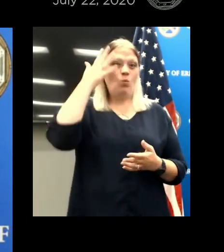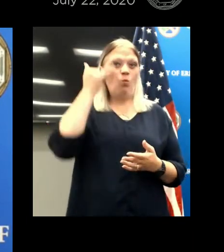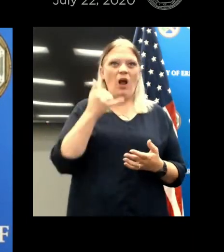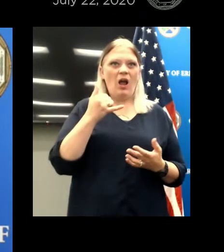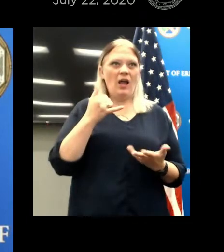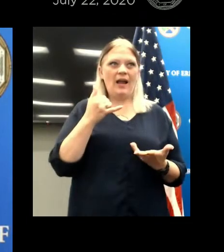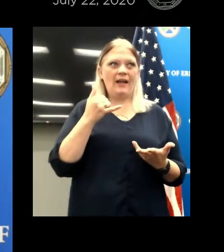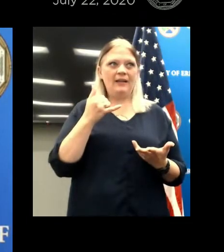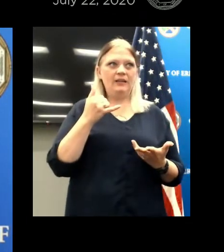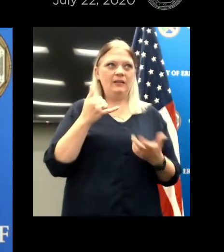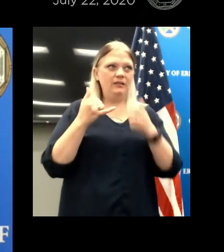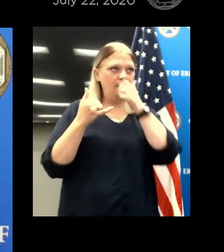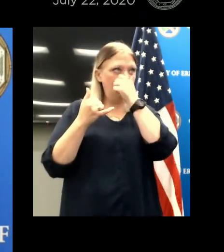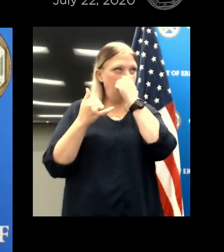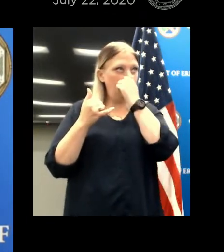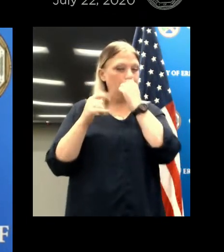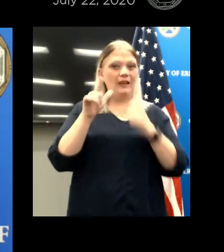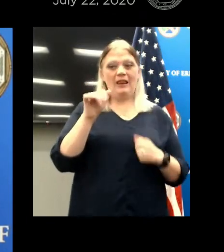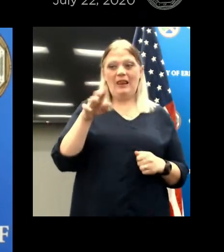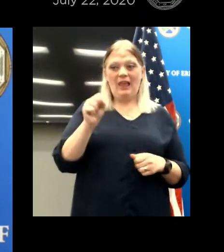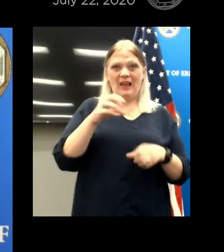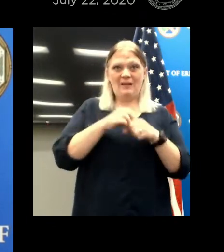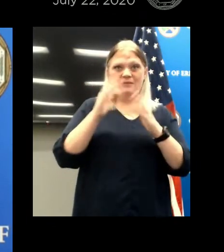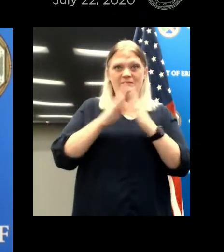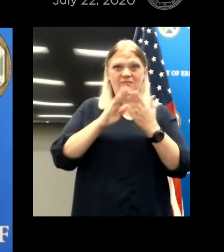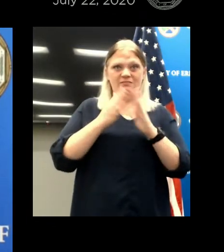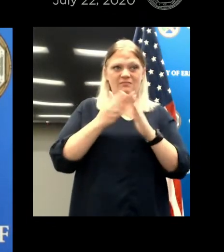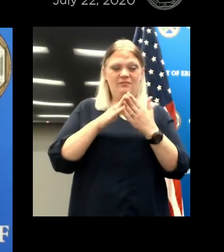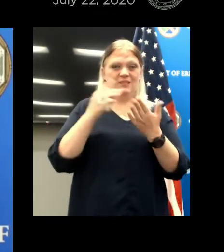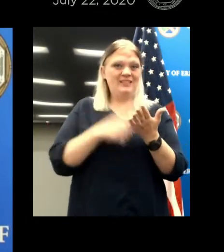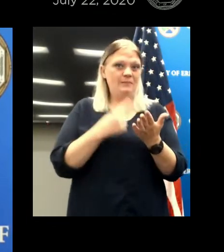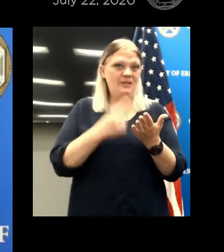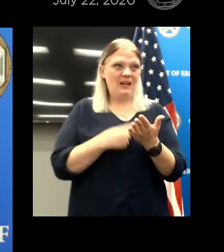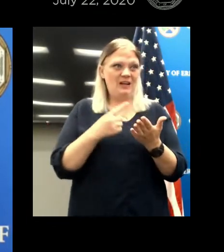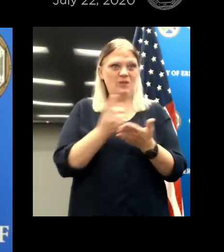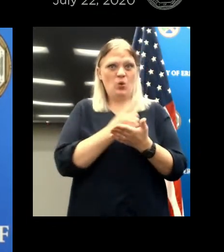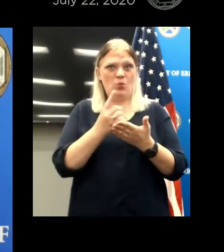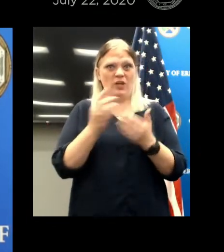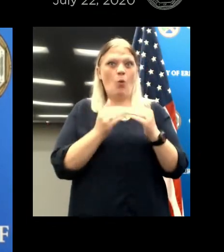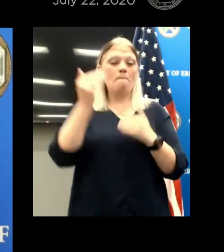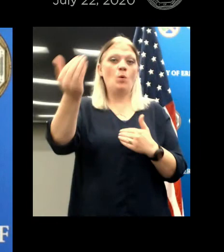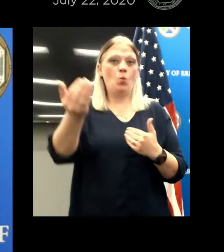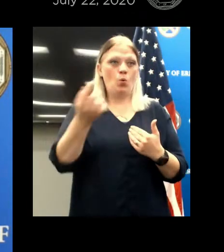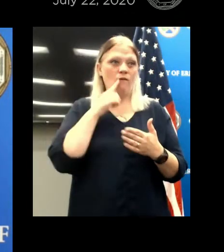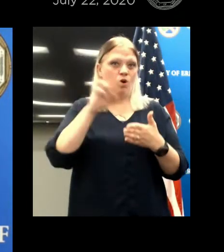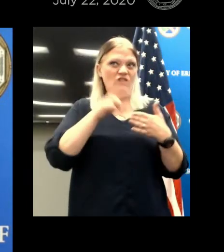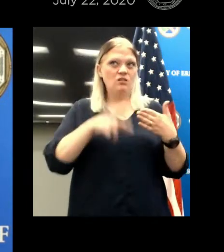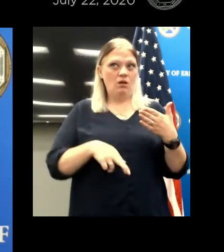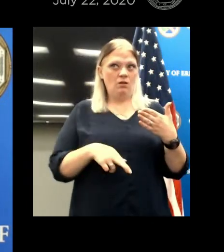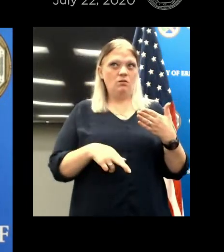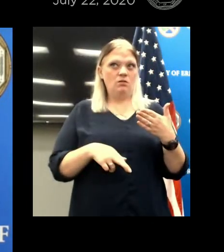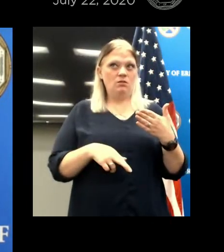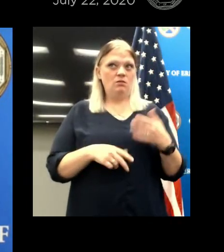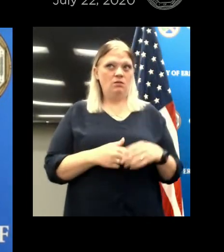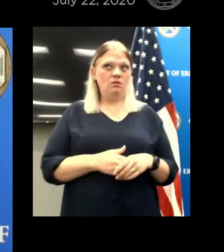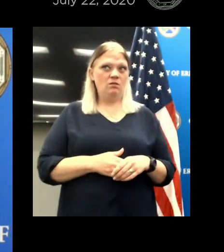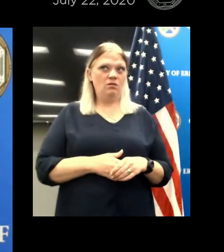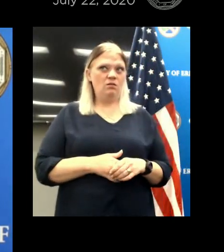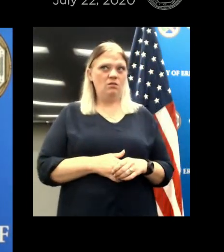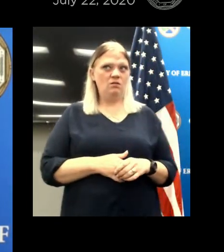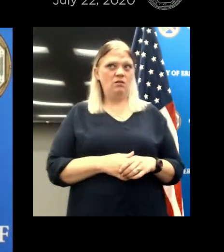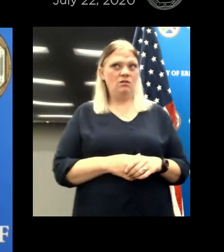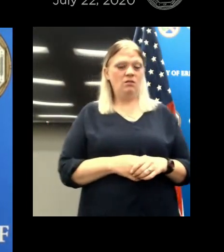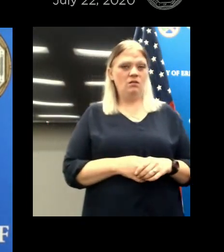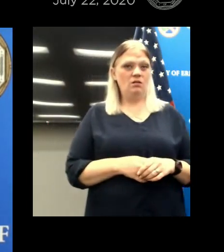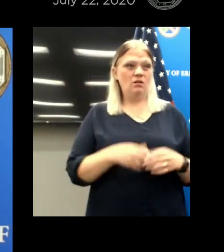taking labs in the community sometimes a week or more to get test results back? And